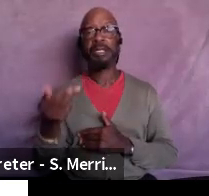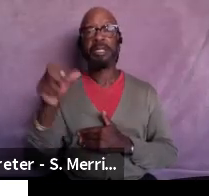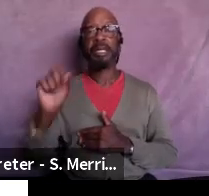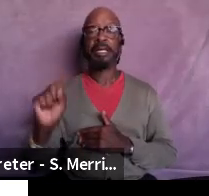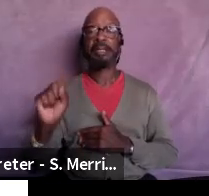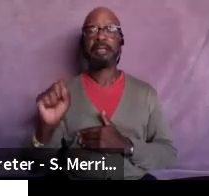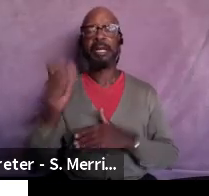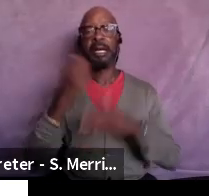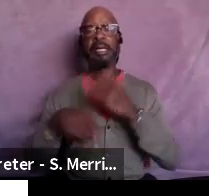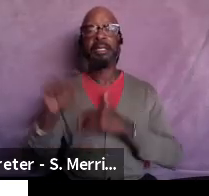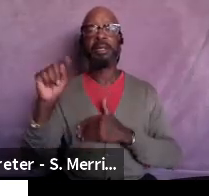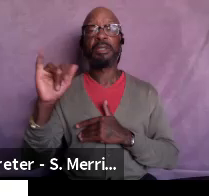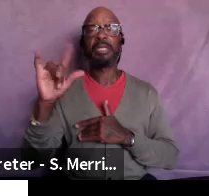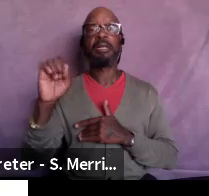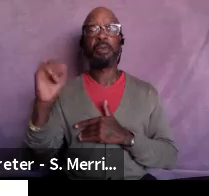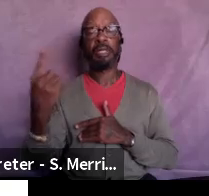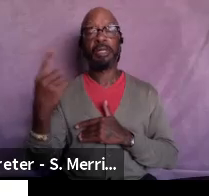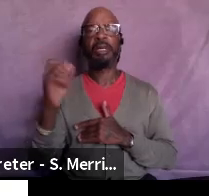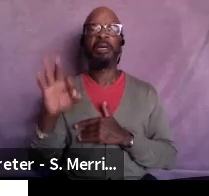under Title I of the Affordable Care Act.